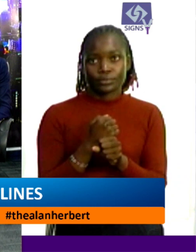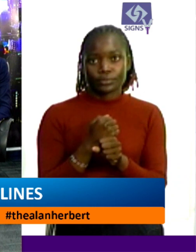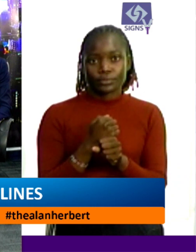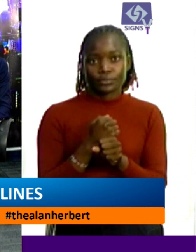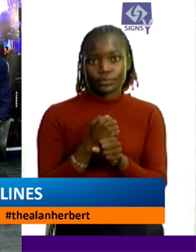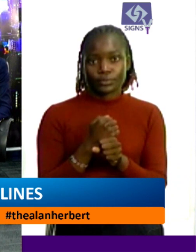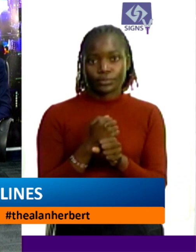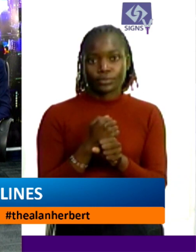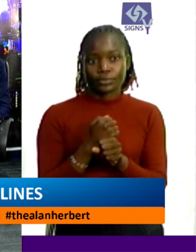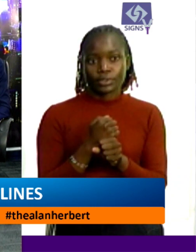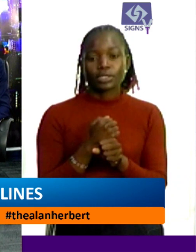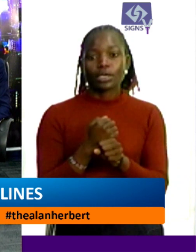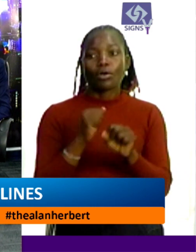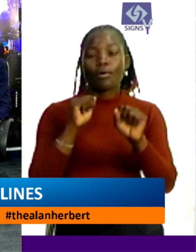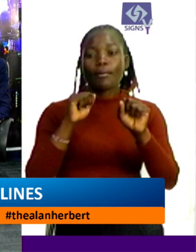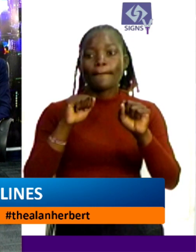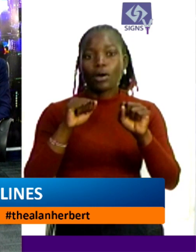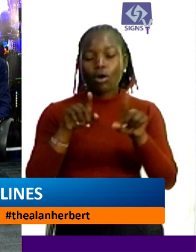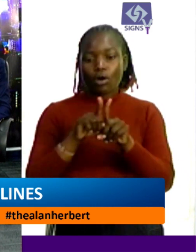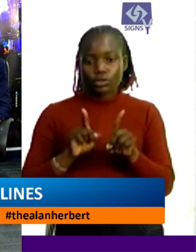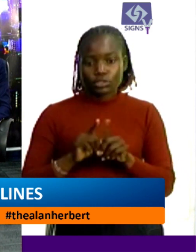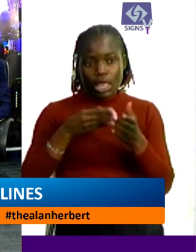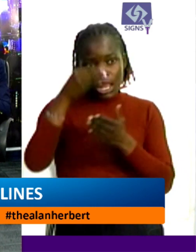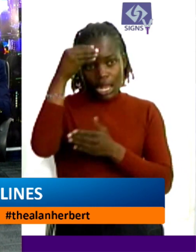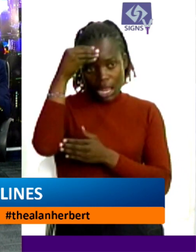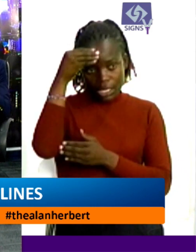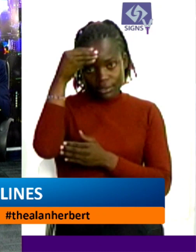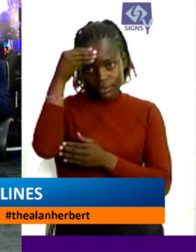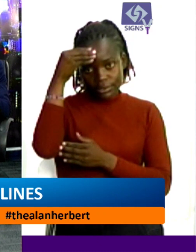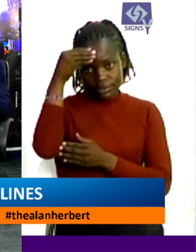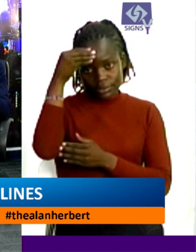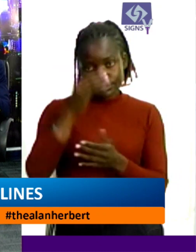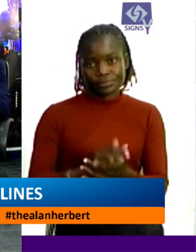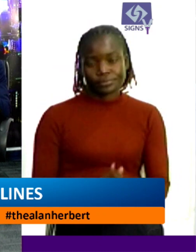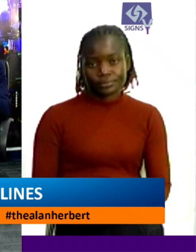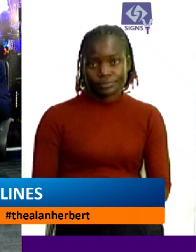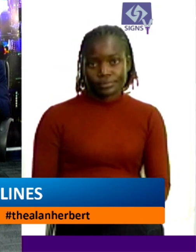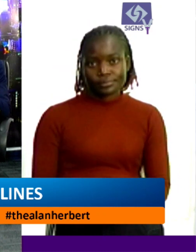that she could also learn and also take back to the